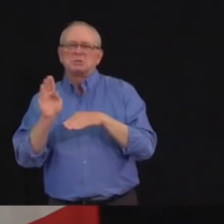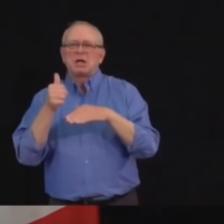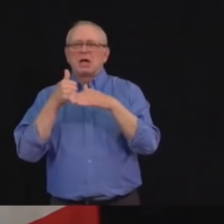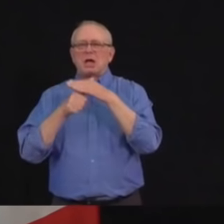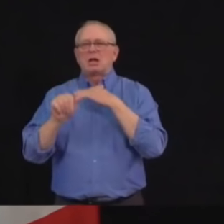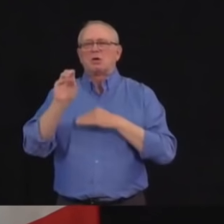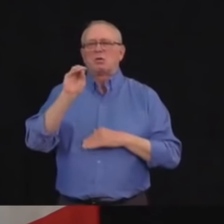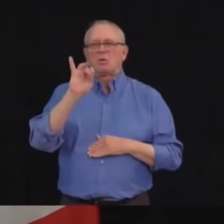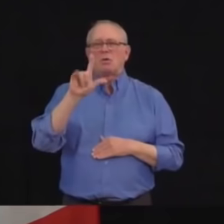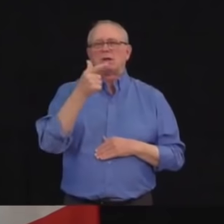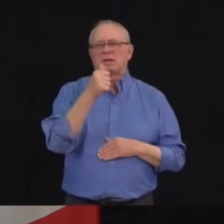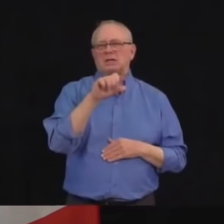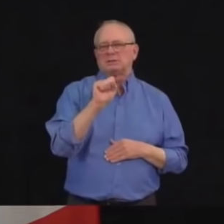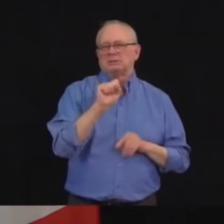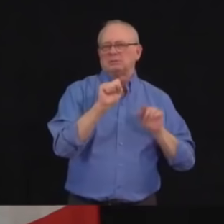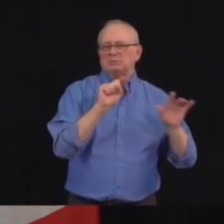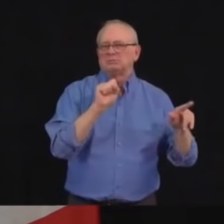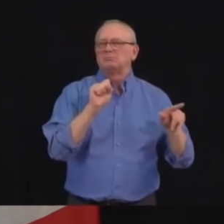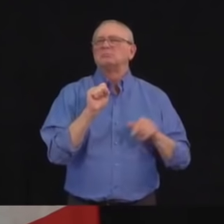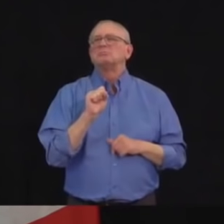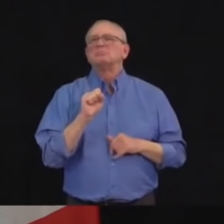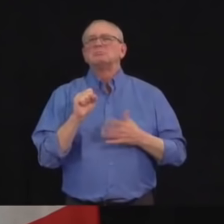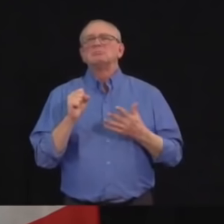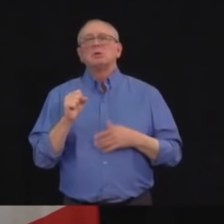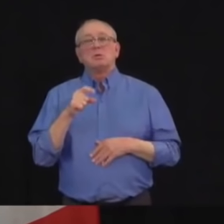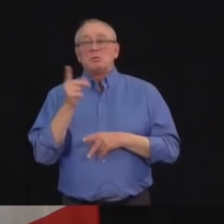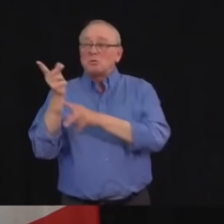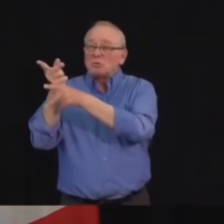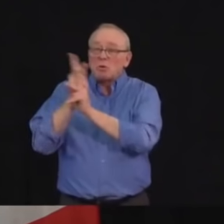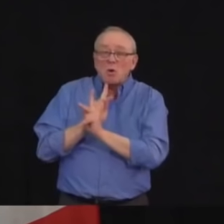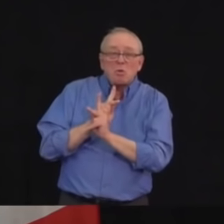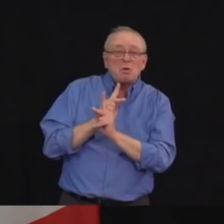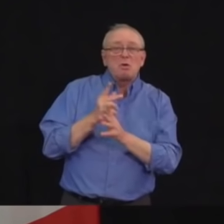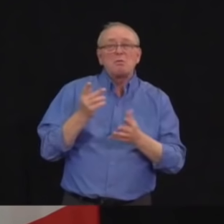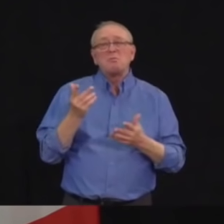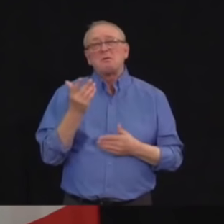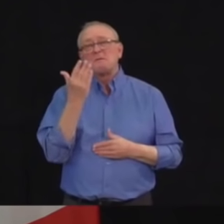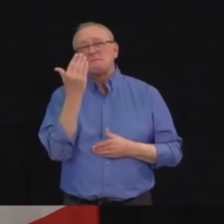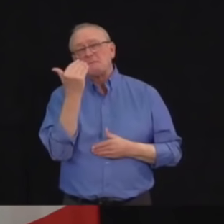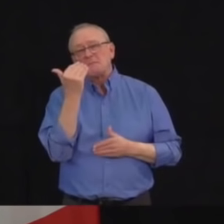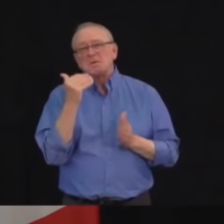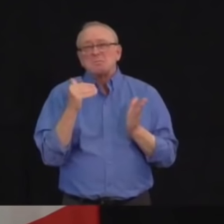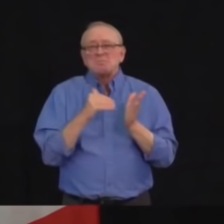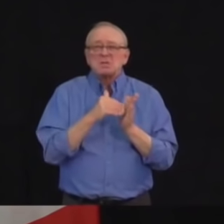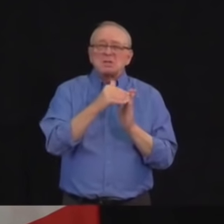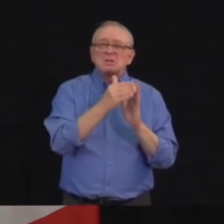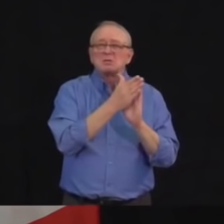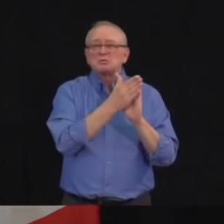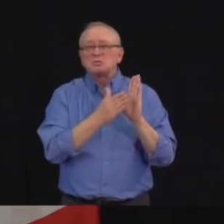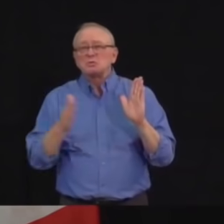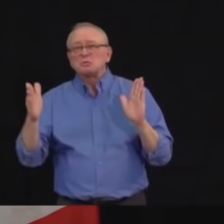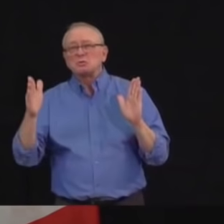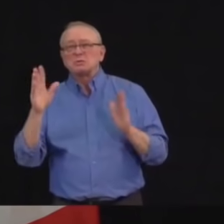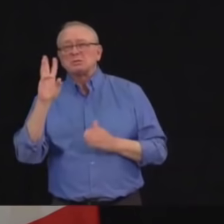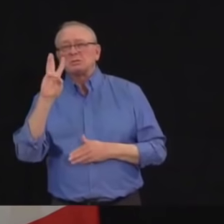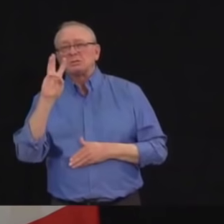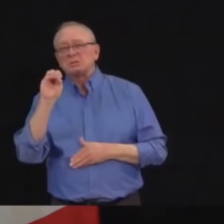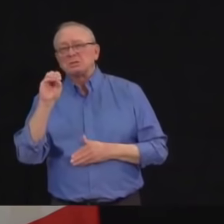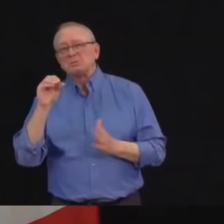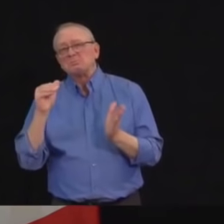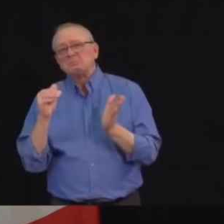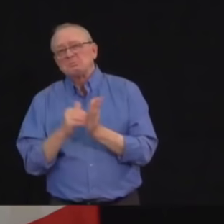loans of varying between $15 million and $60 million a year, offered at commercial rates, repayable